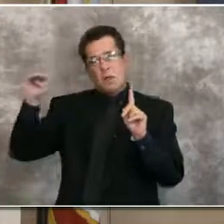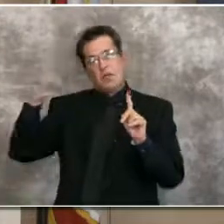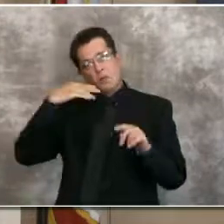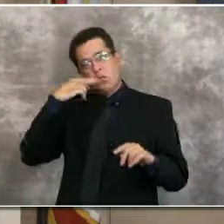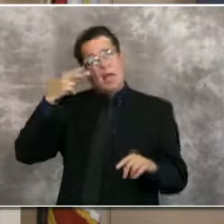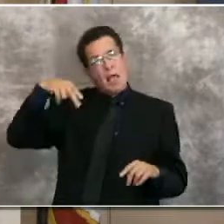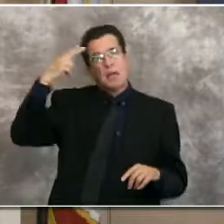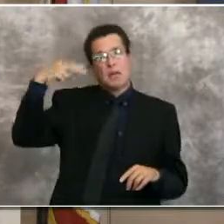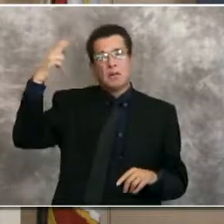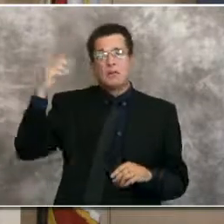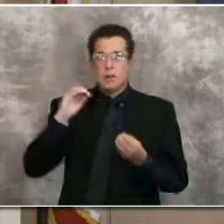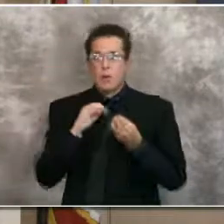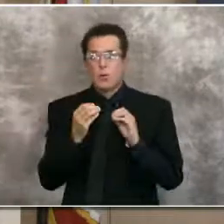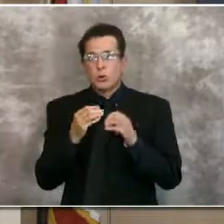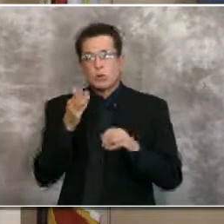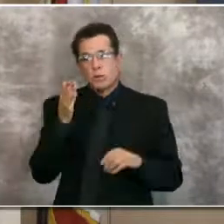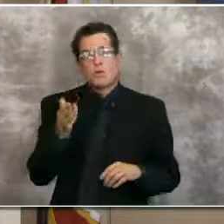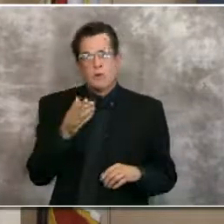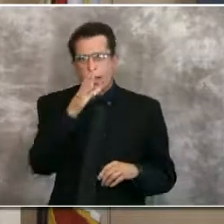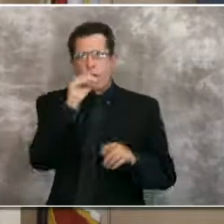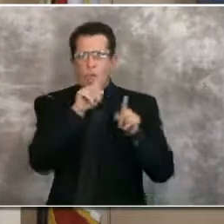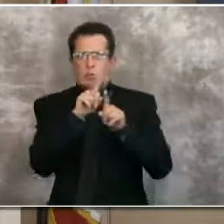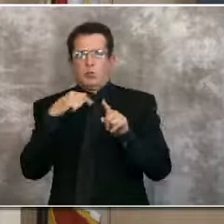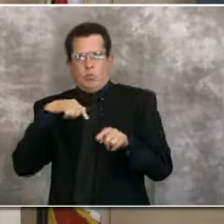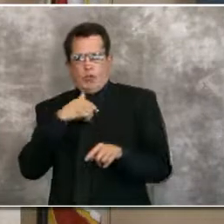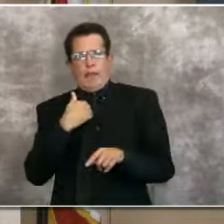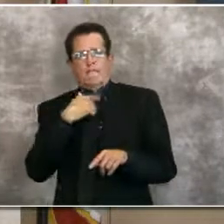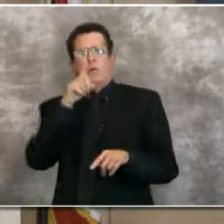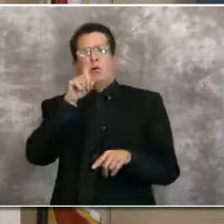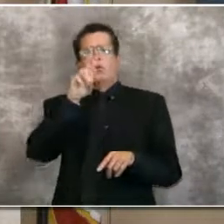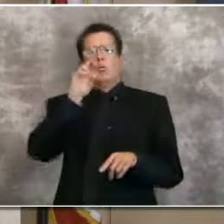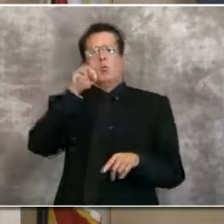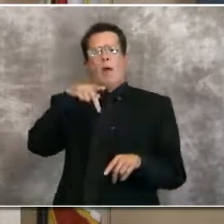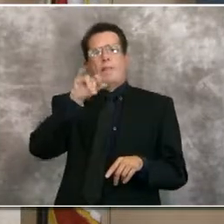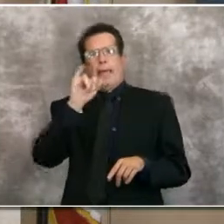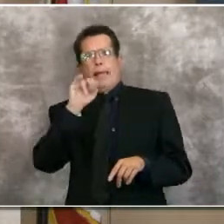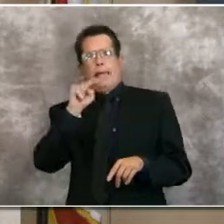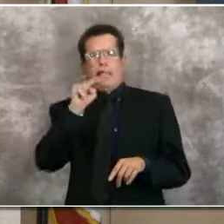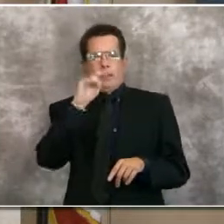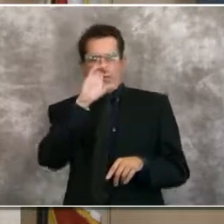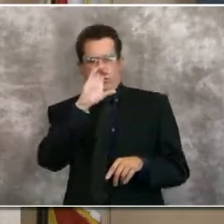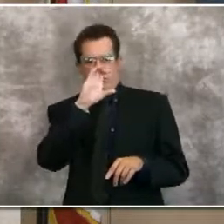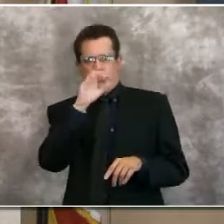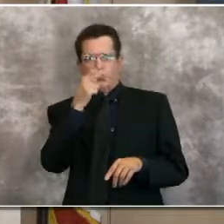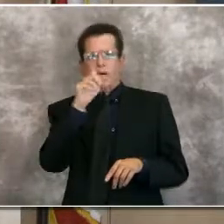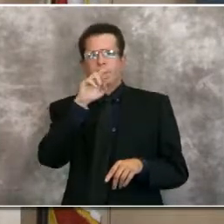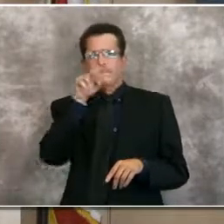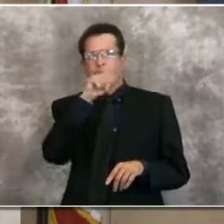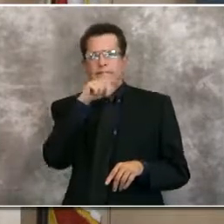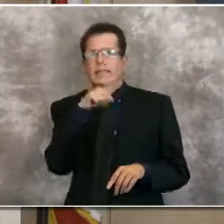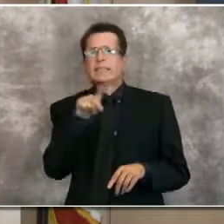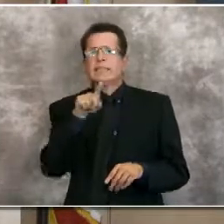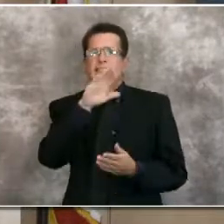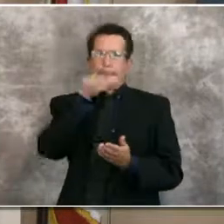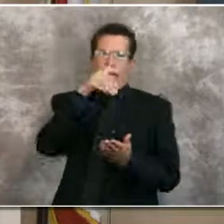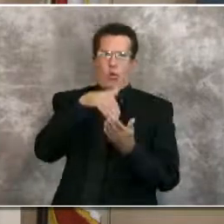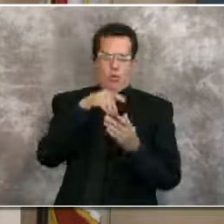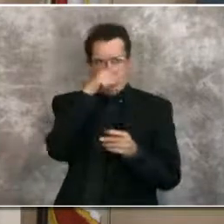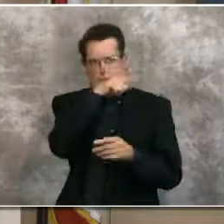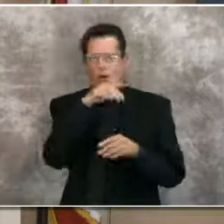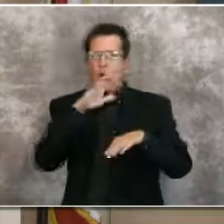out, because of our drop-in site at the County Tubman Chavez Community Center on Euclid,